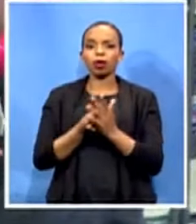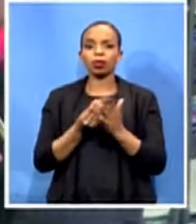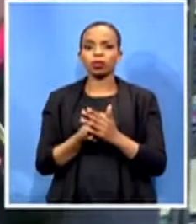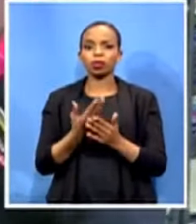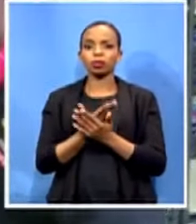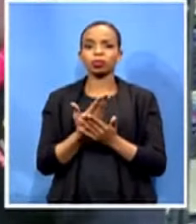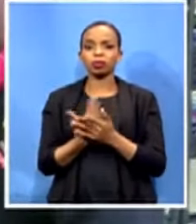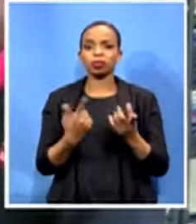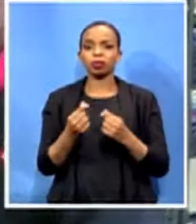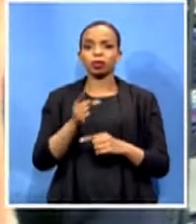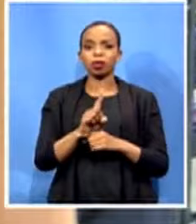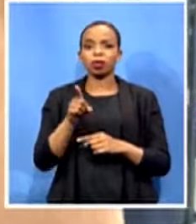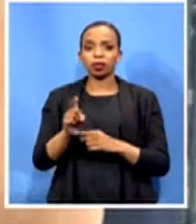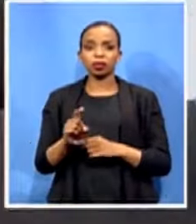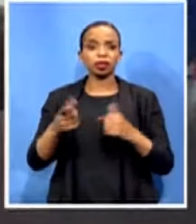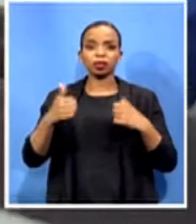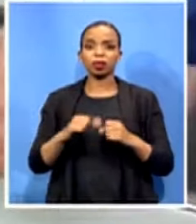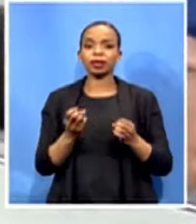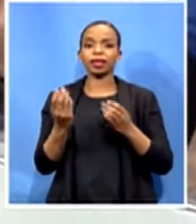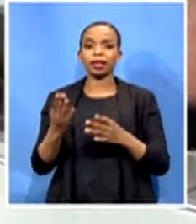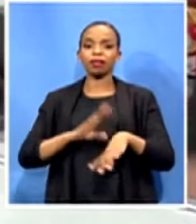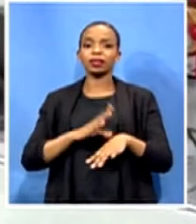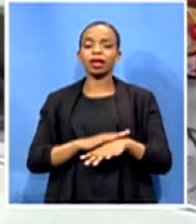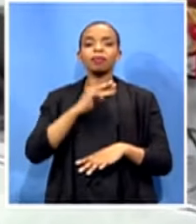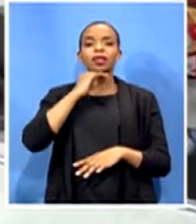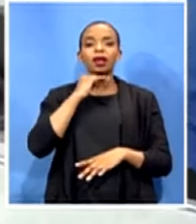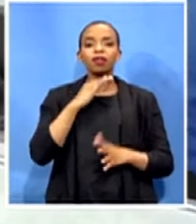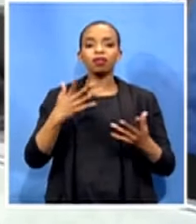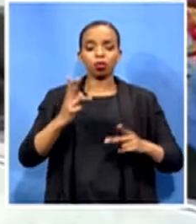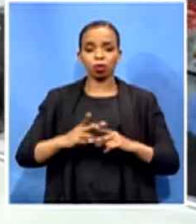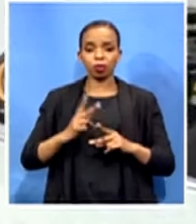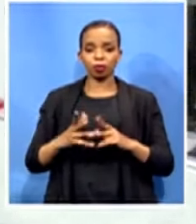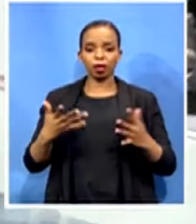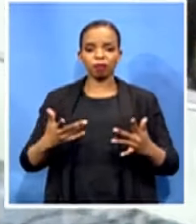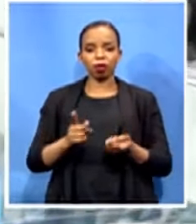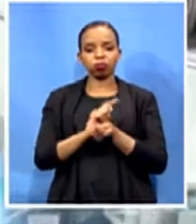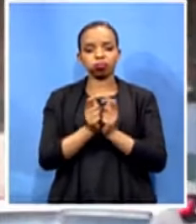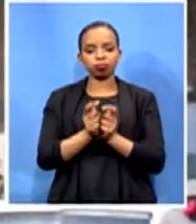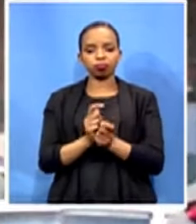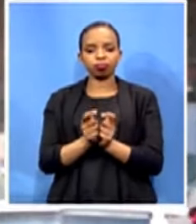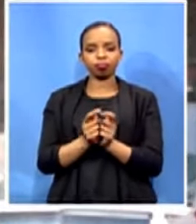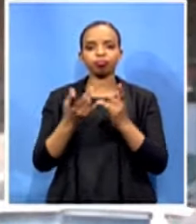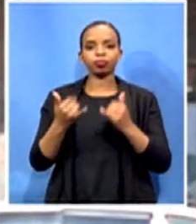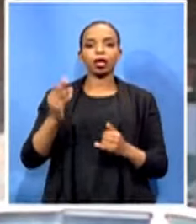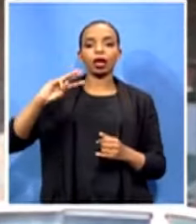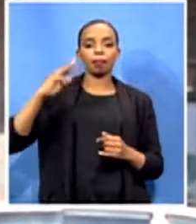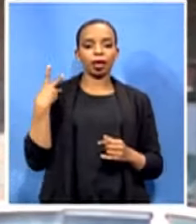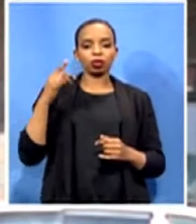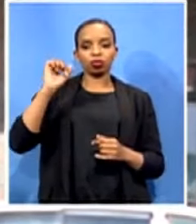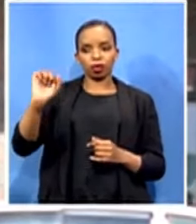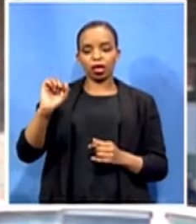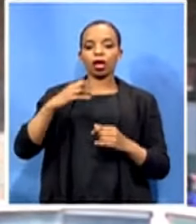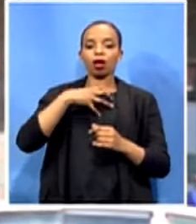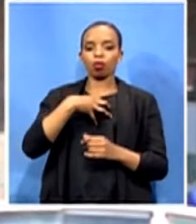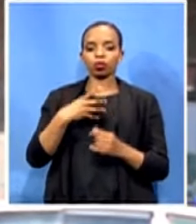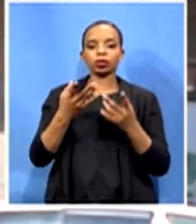enough time to prepare for the adjustment back to a multi-currency trade environment. Most of the companies are already